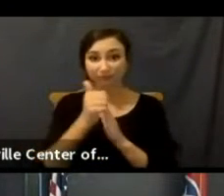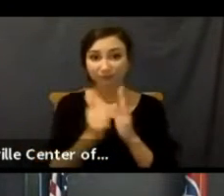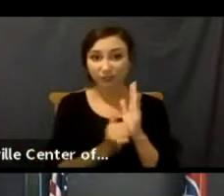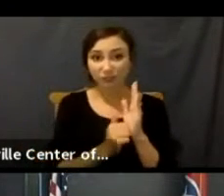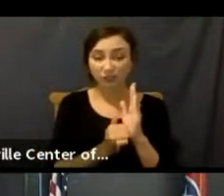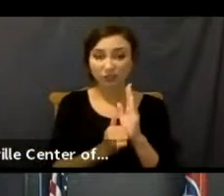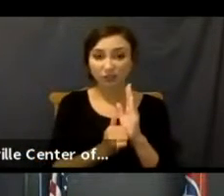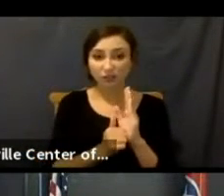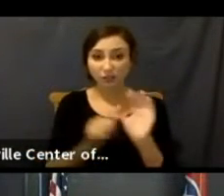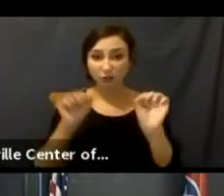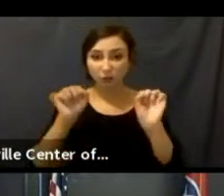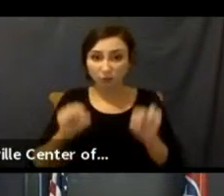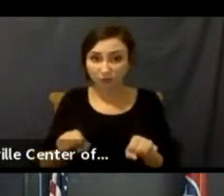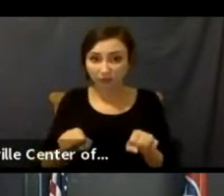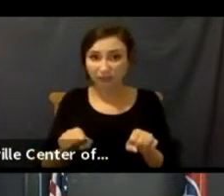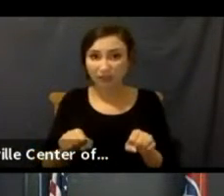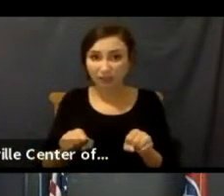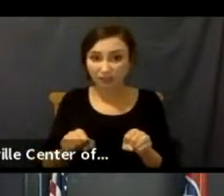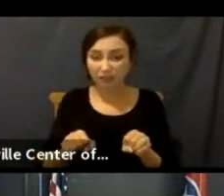we can